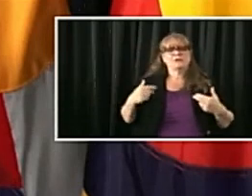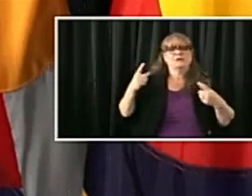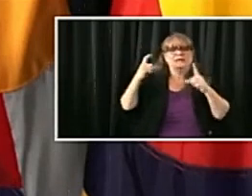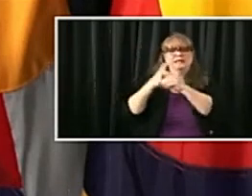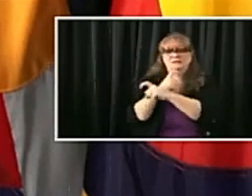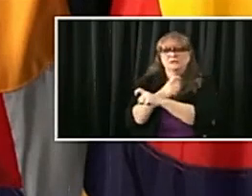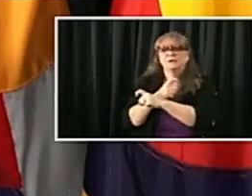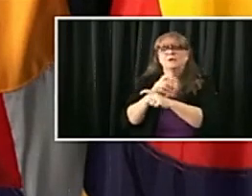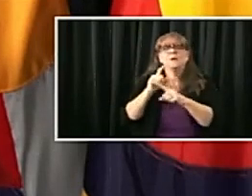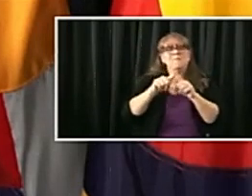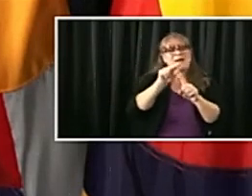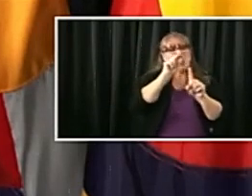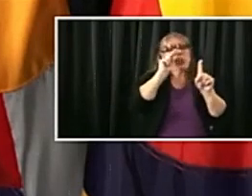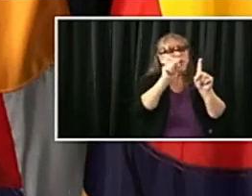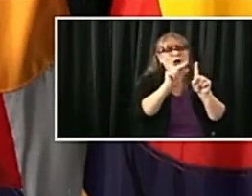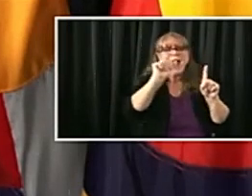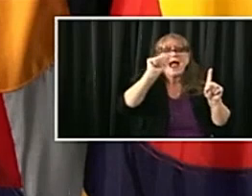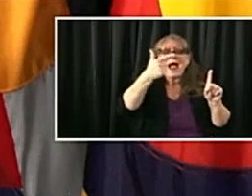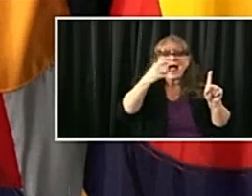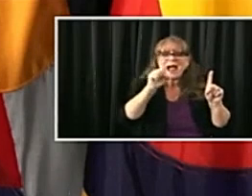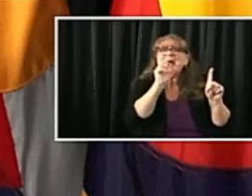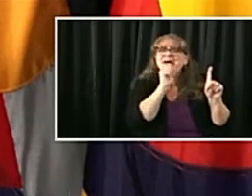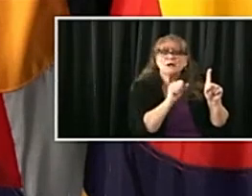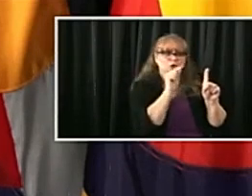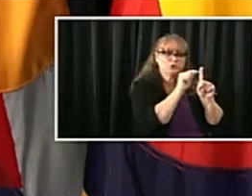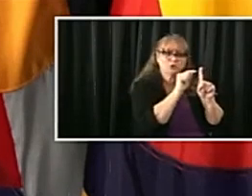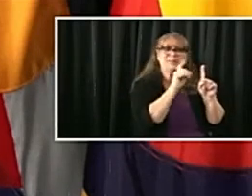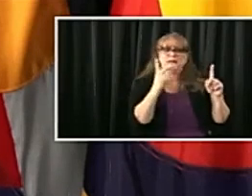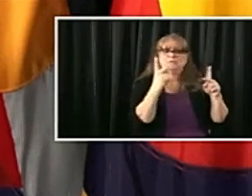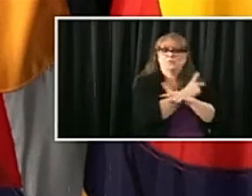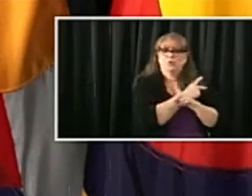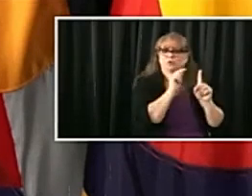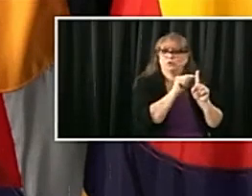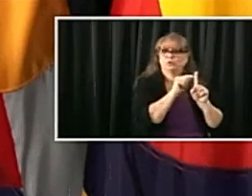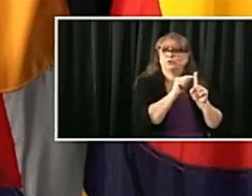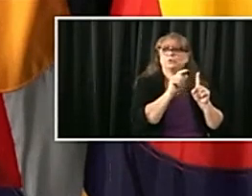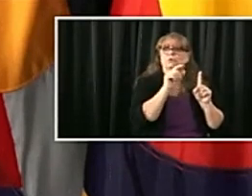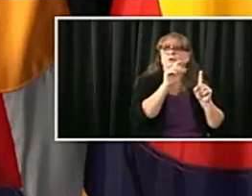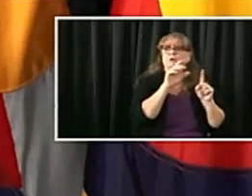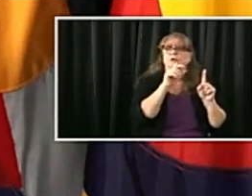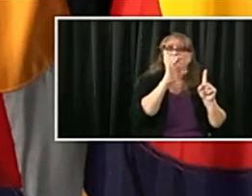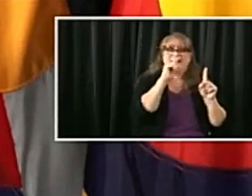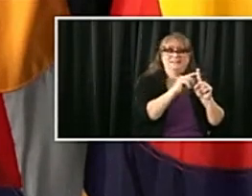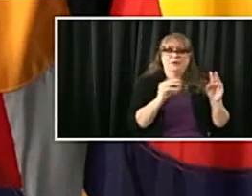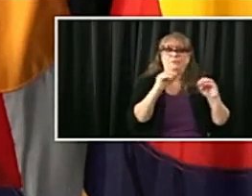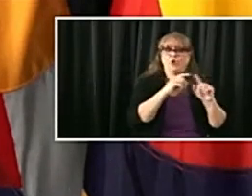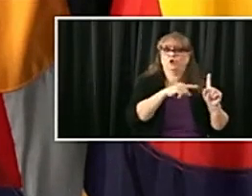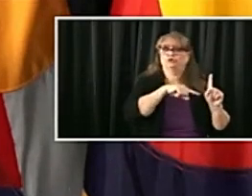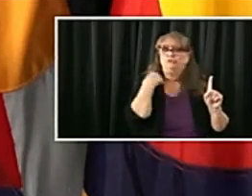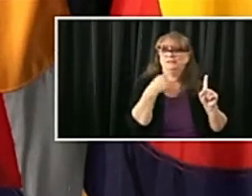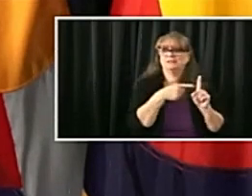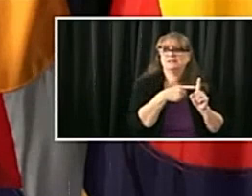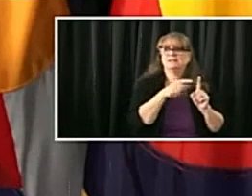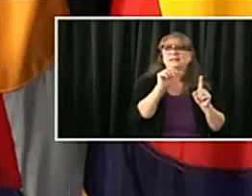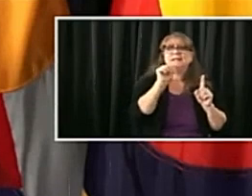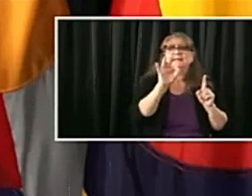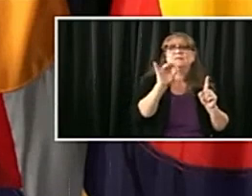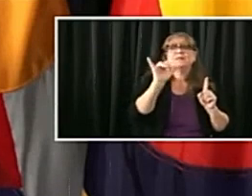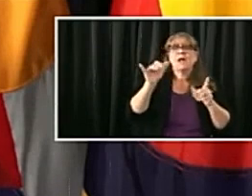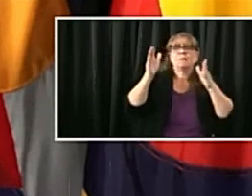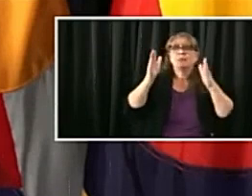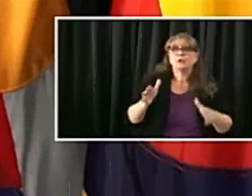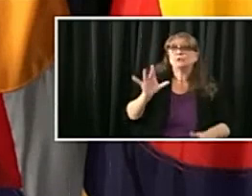is a more risky virus in terms of hospitalization or death for a perfectly healthy 82-year-old than it is for a 20